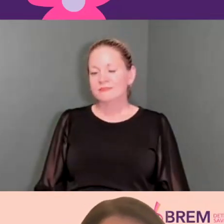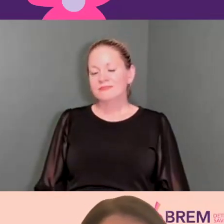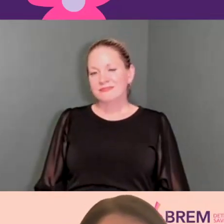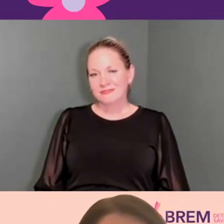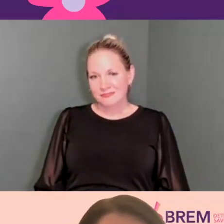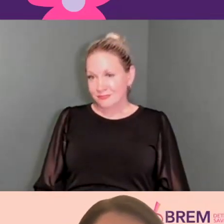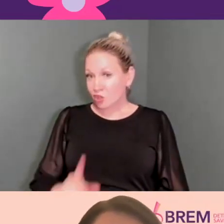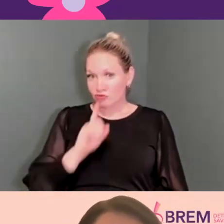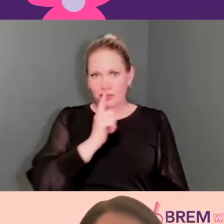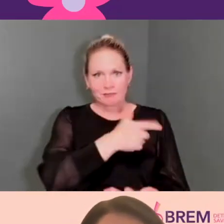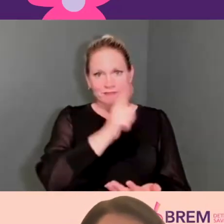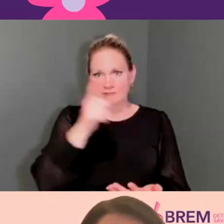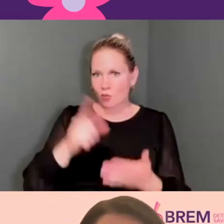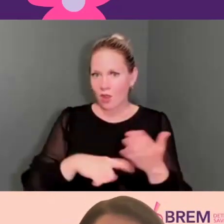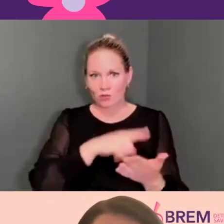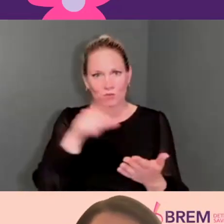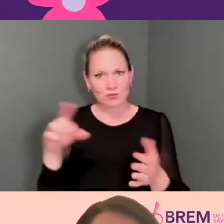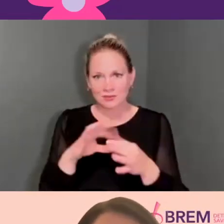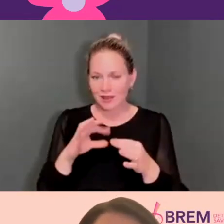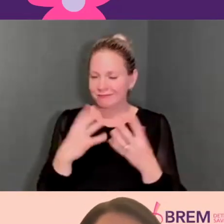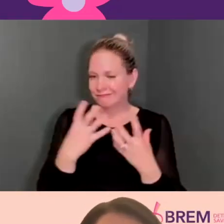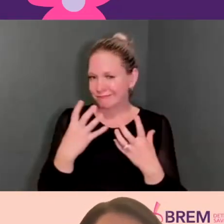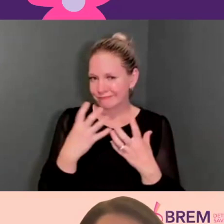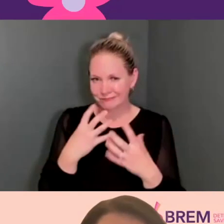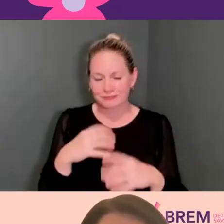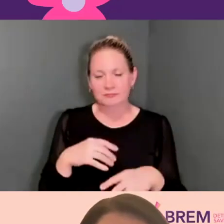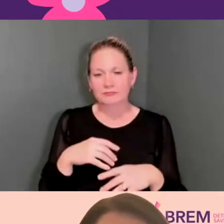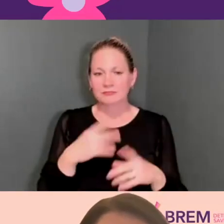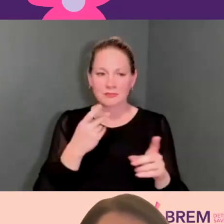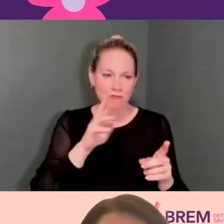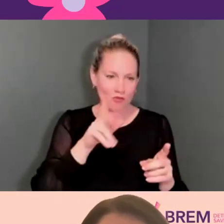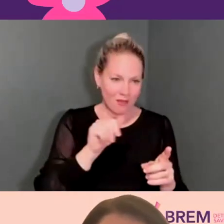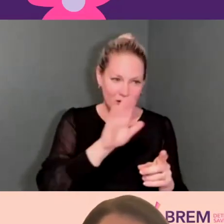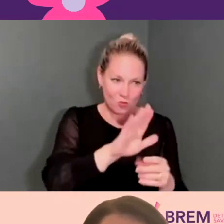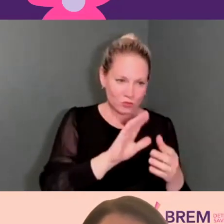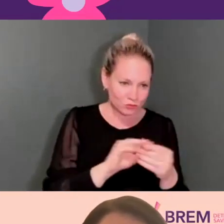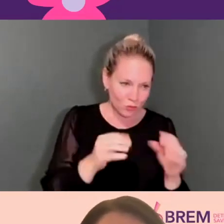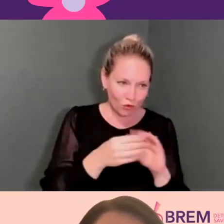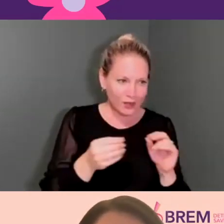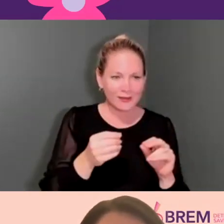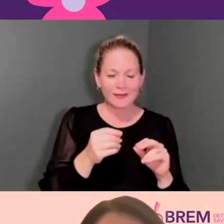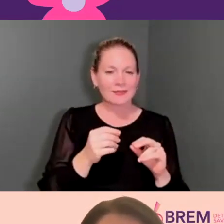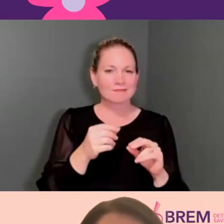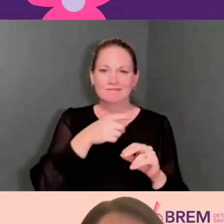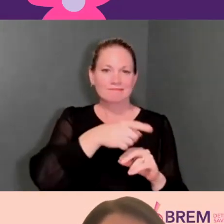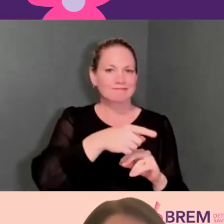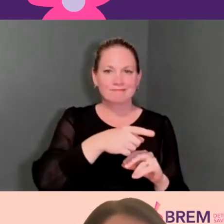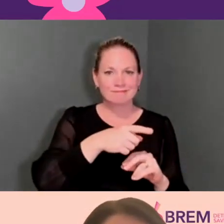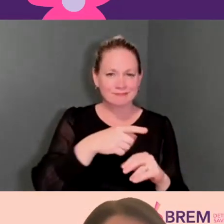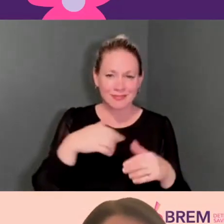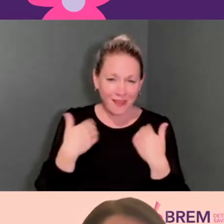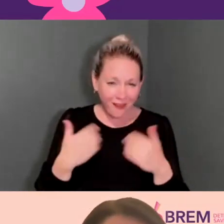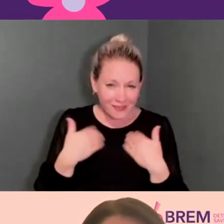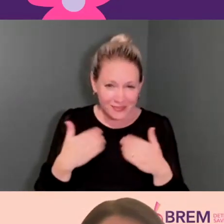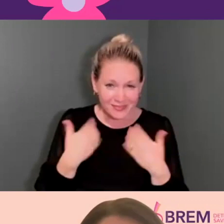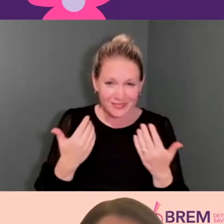said was just all so amazing. I mean, you know, Perla, to your story, like the fact that you're so young